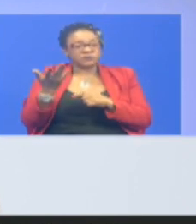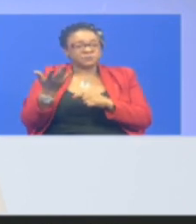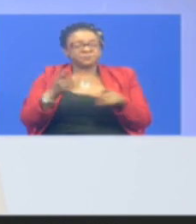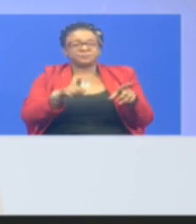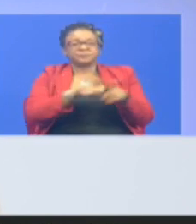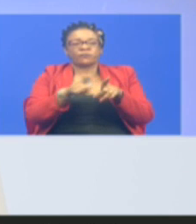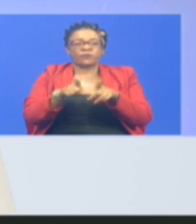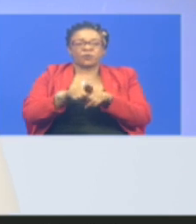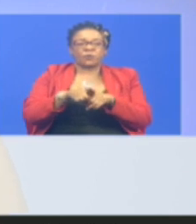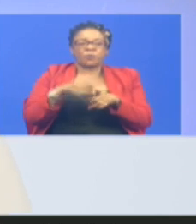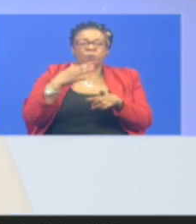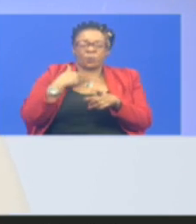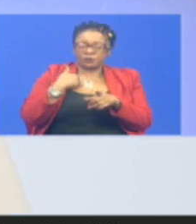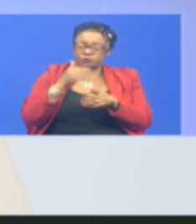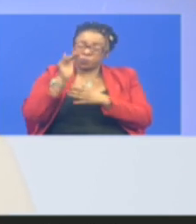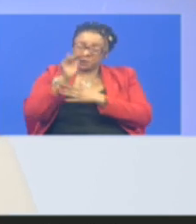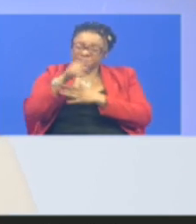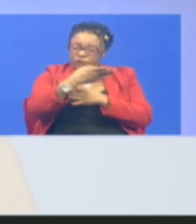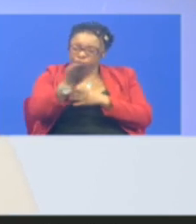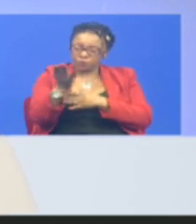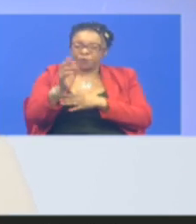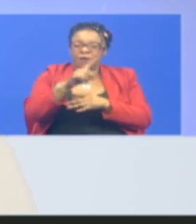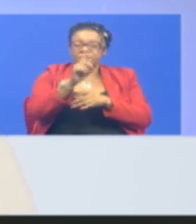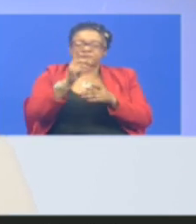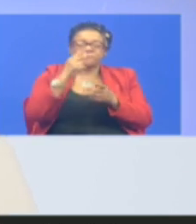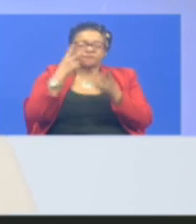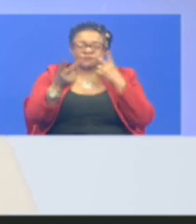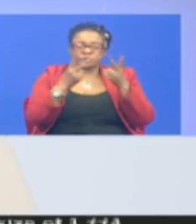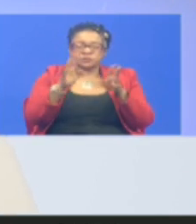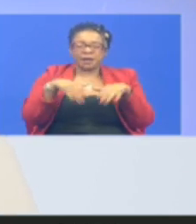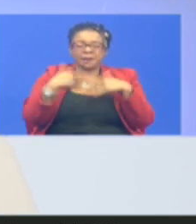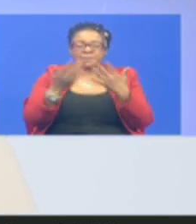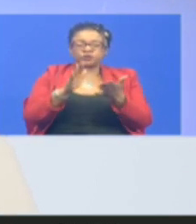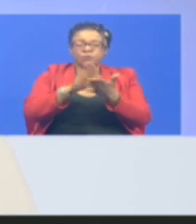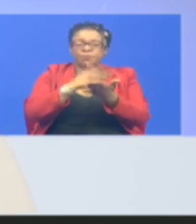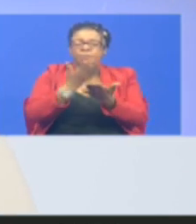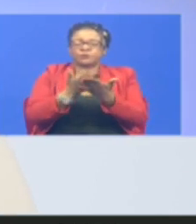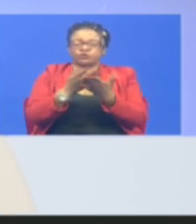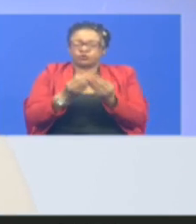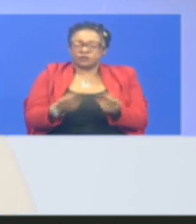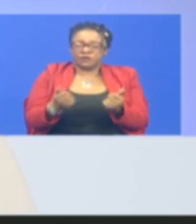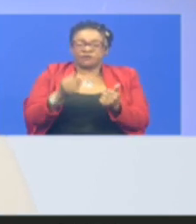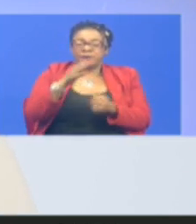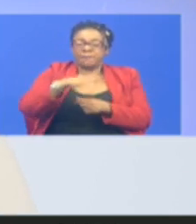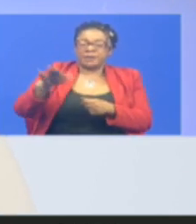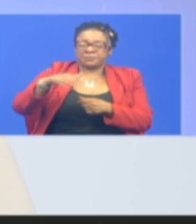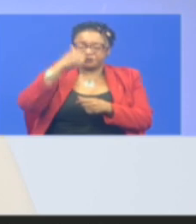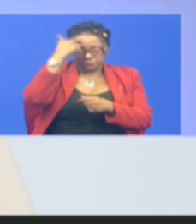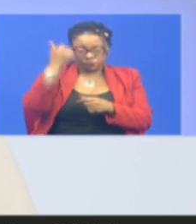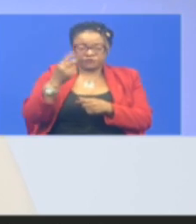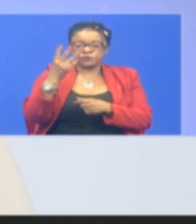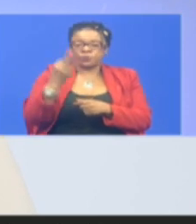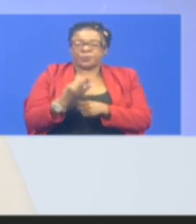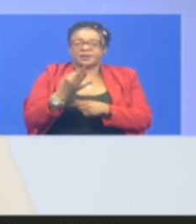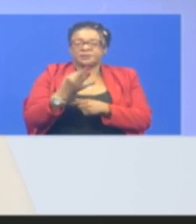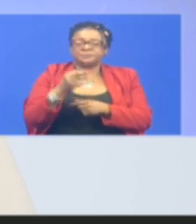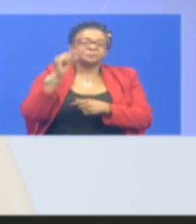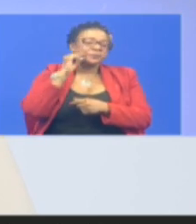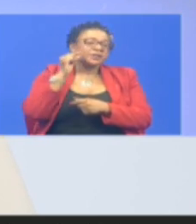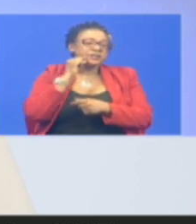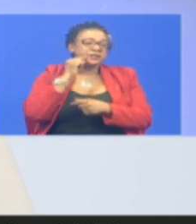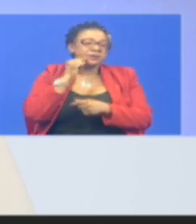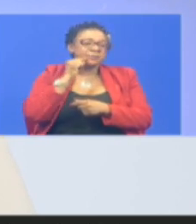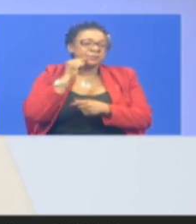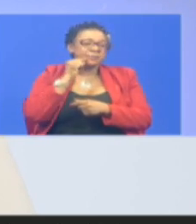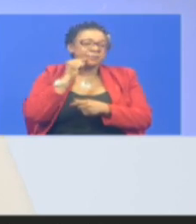around in search of your views on that proposal to dissolve Parliament over the two-thirds gender principle. Here now is what